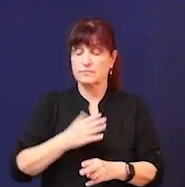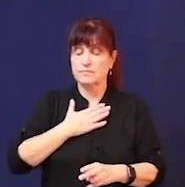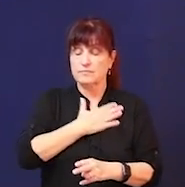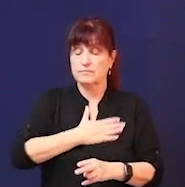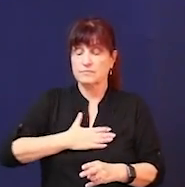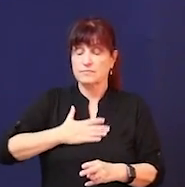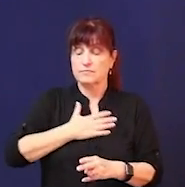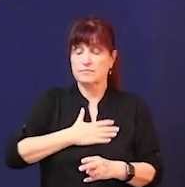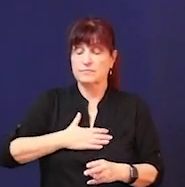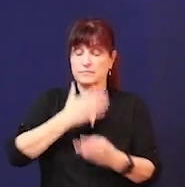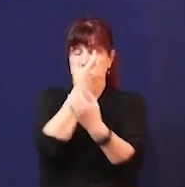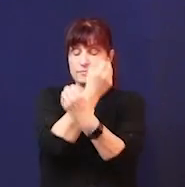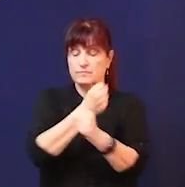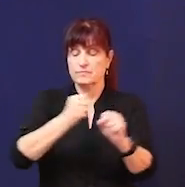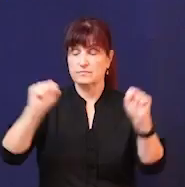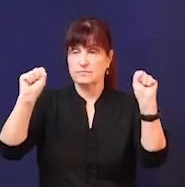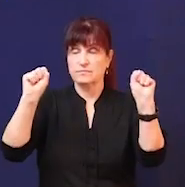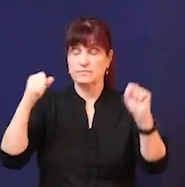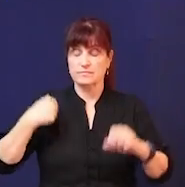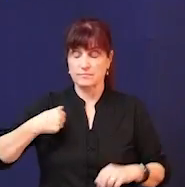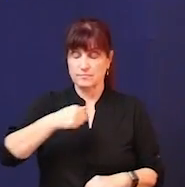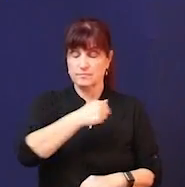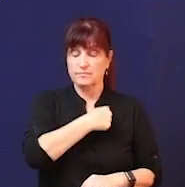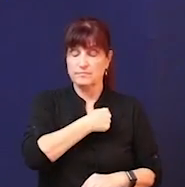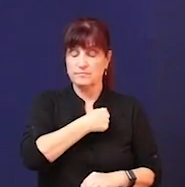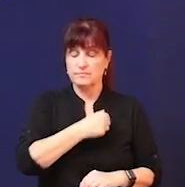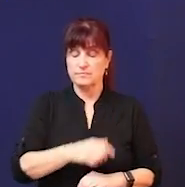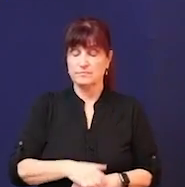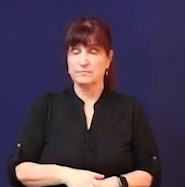kindness and grant us your